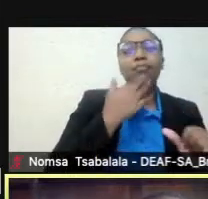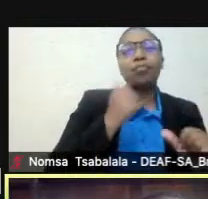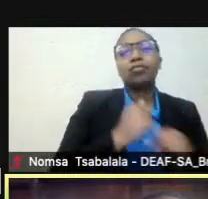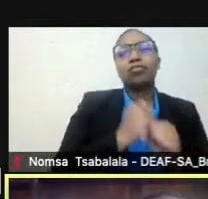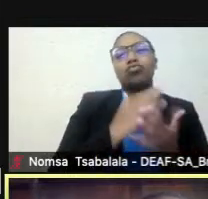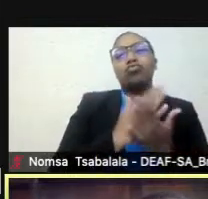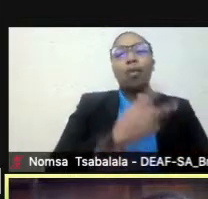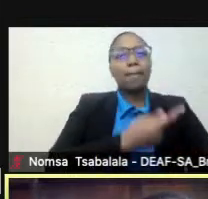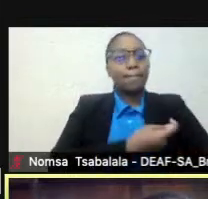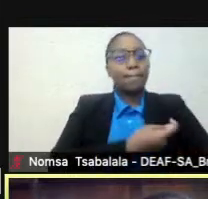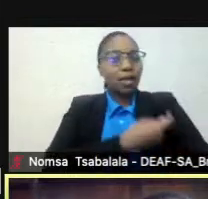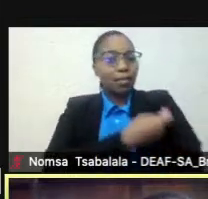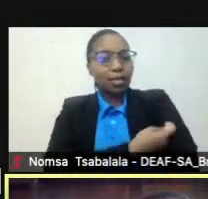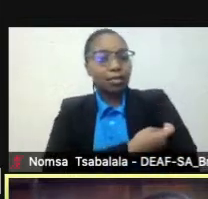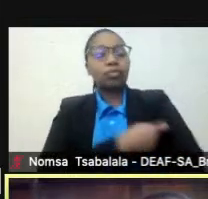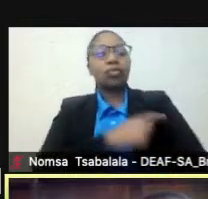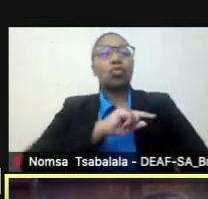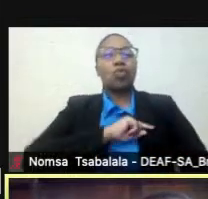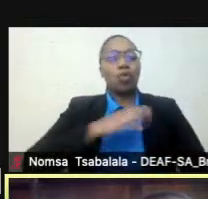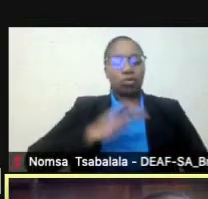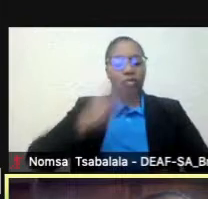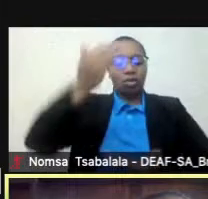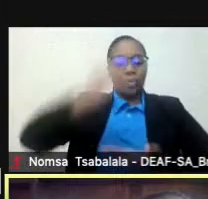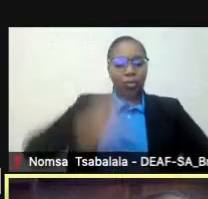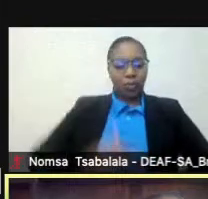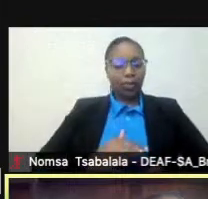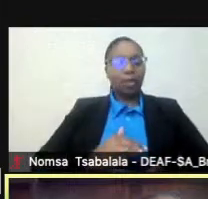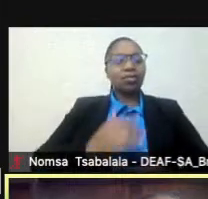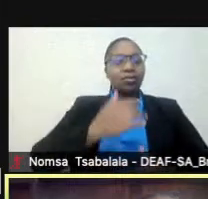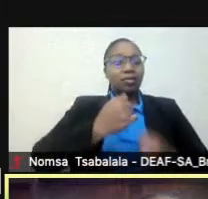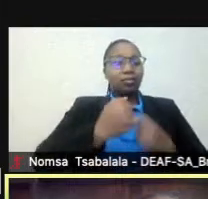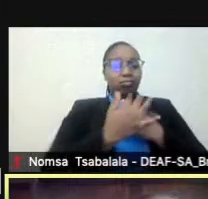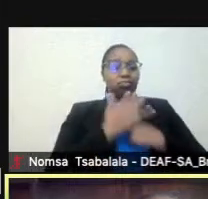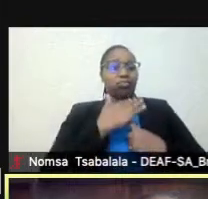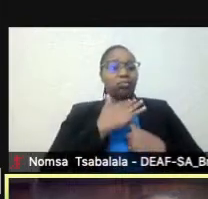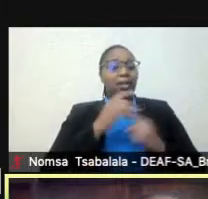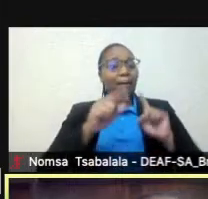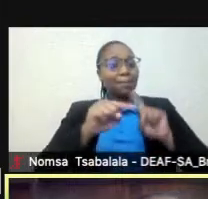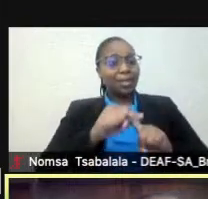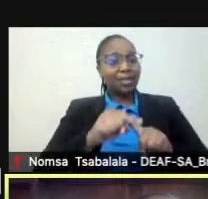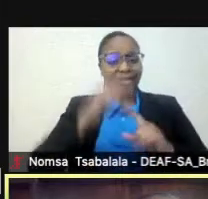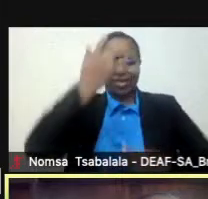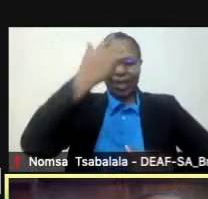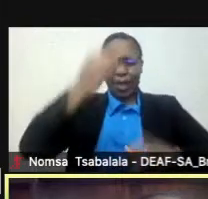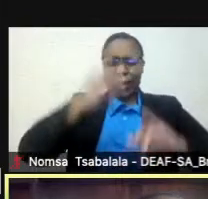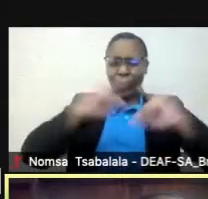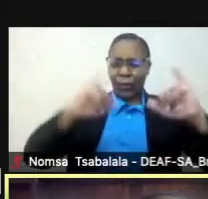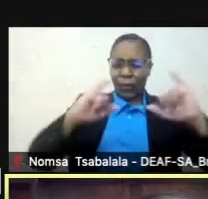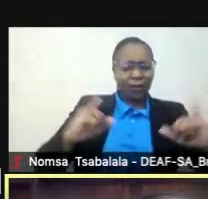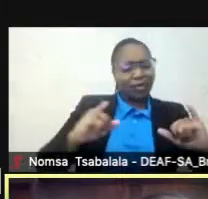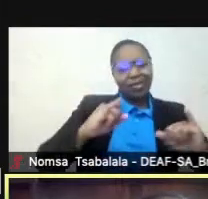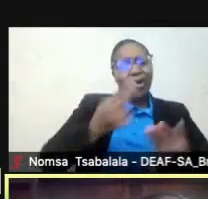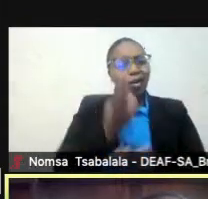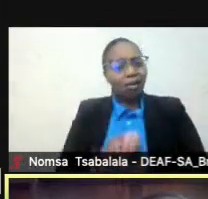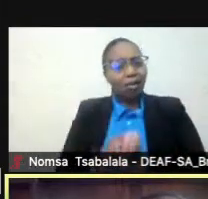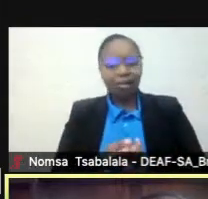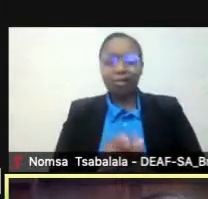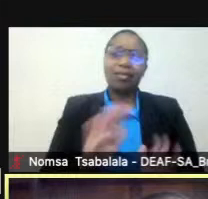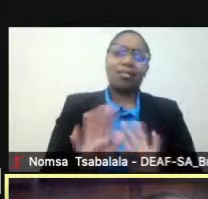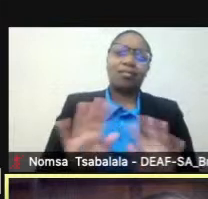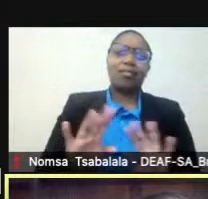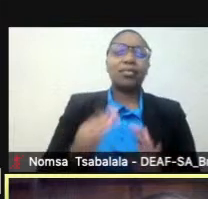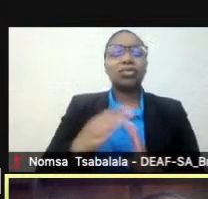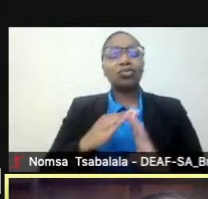in order to reduce disease severity and also in order to reduce the need